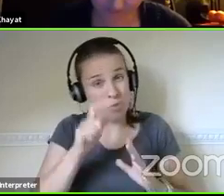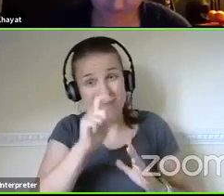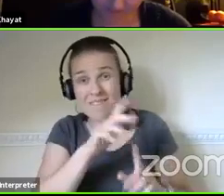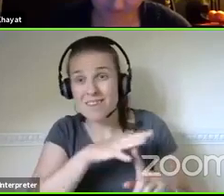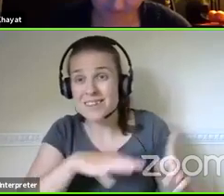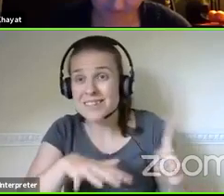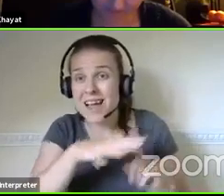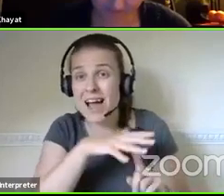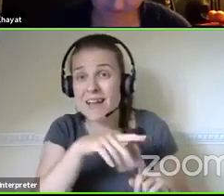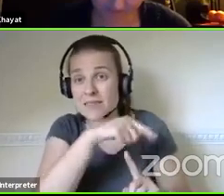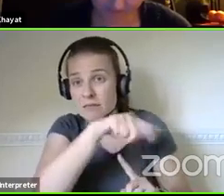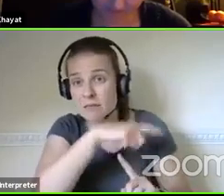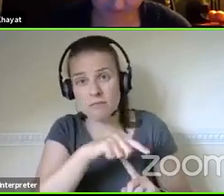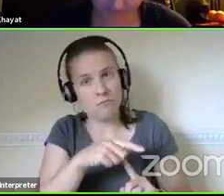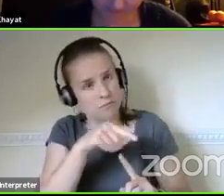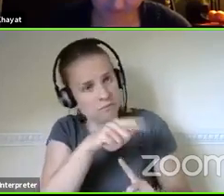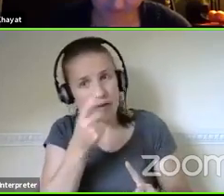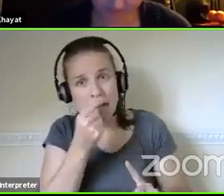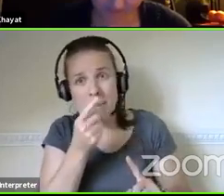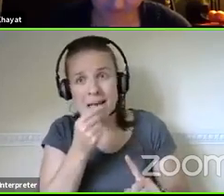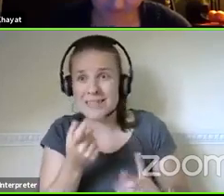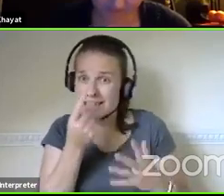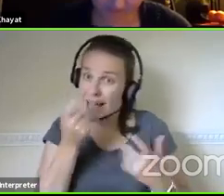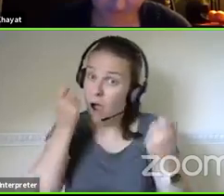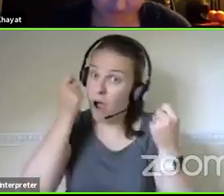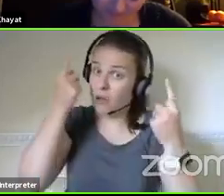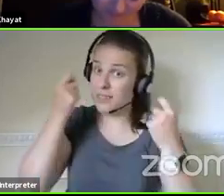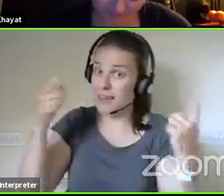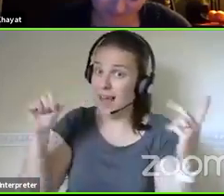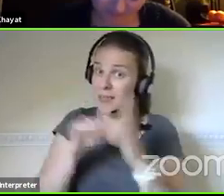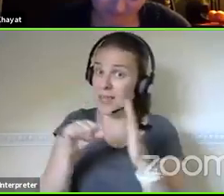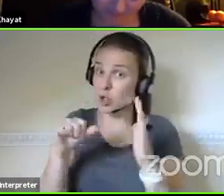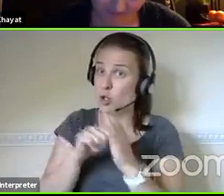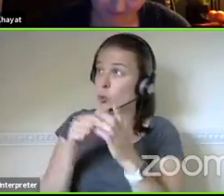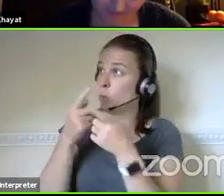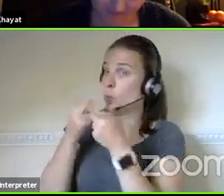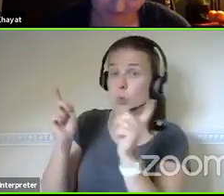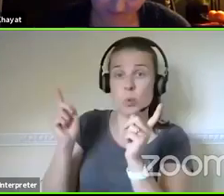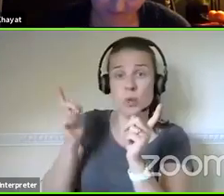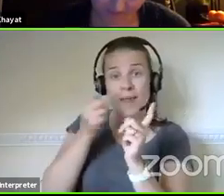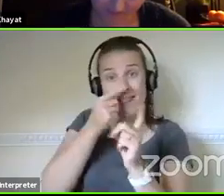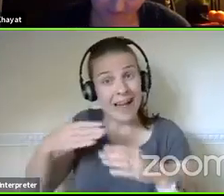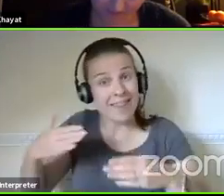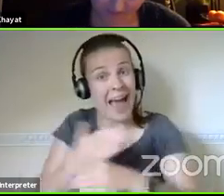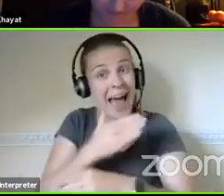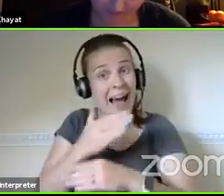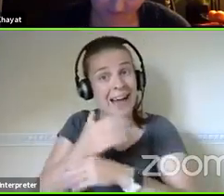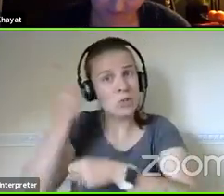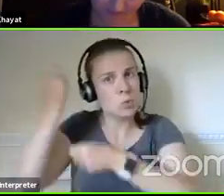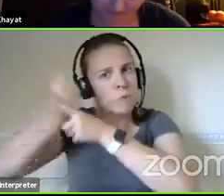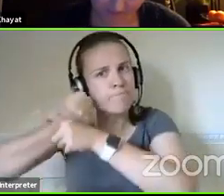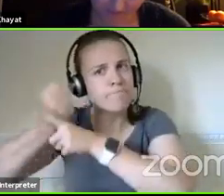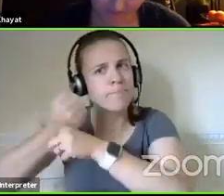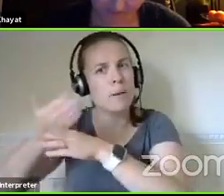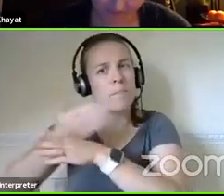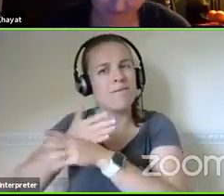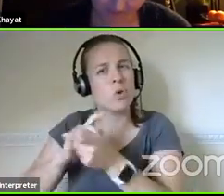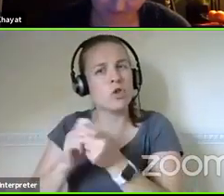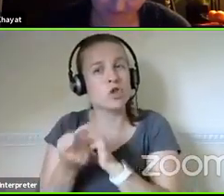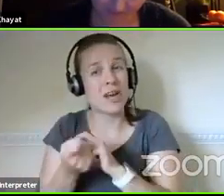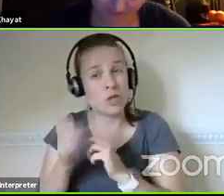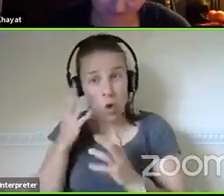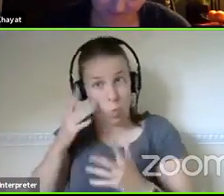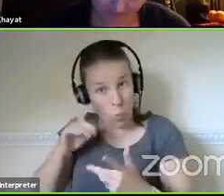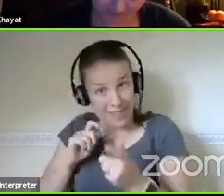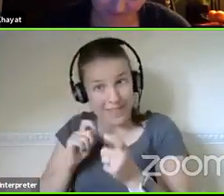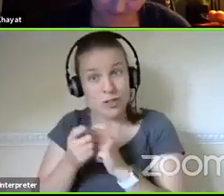engage, network, understand the issue, and then actively lobby for the change. And then when the change is happening, actively